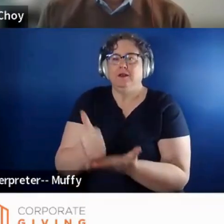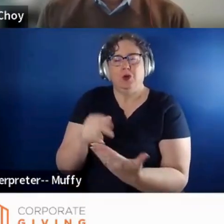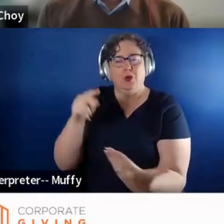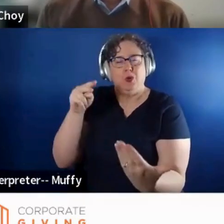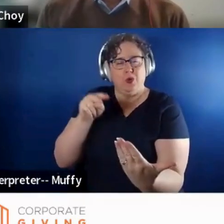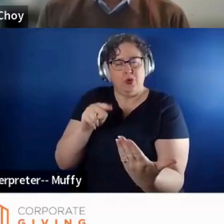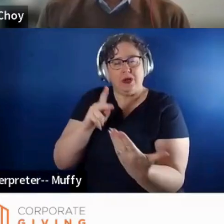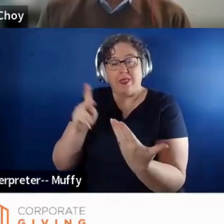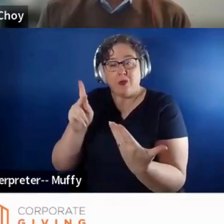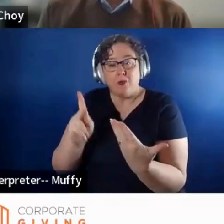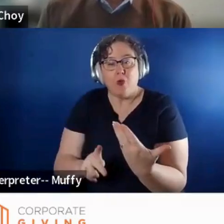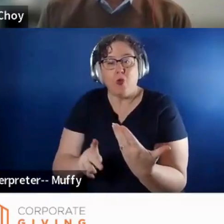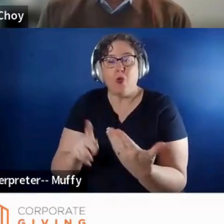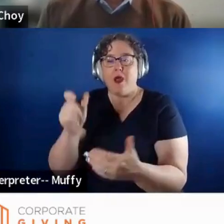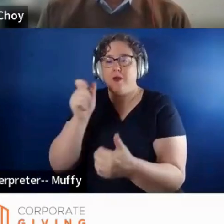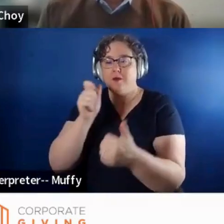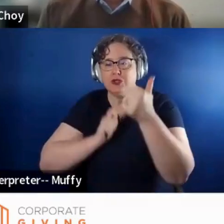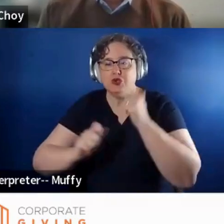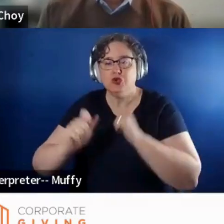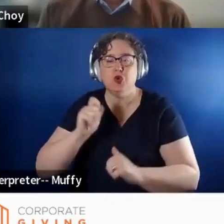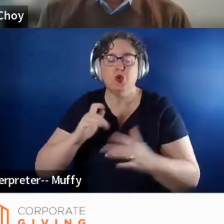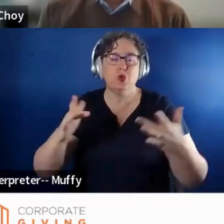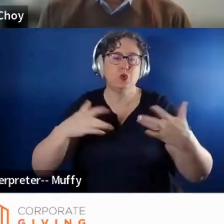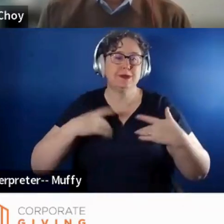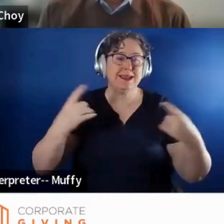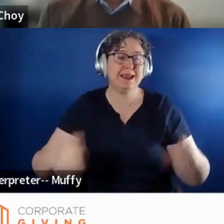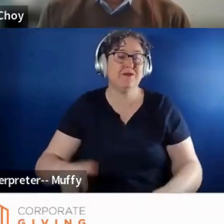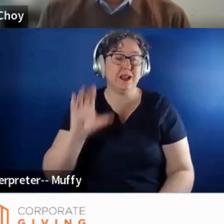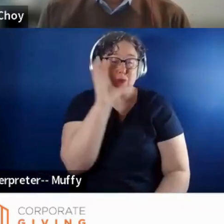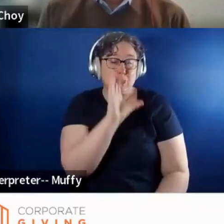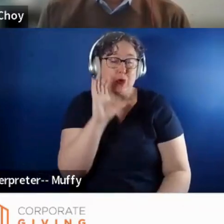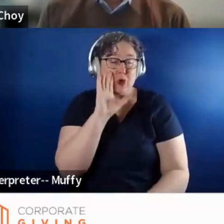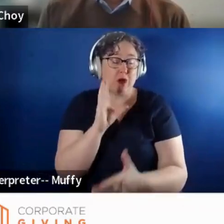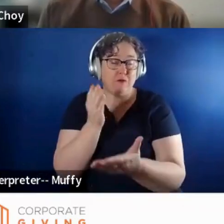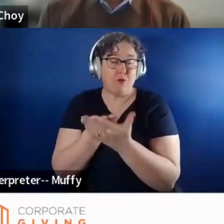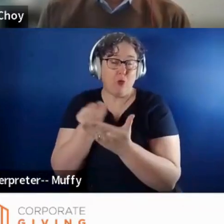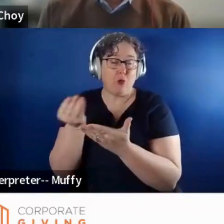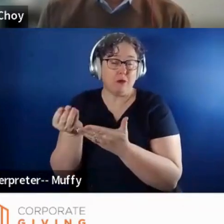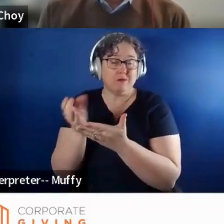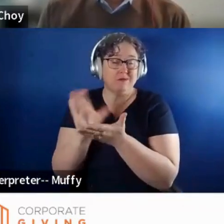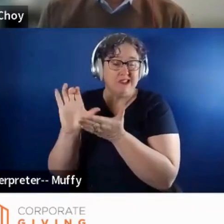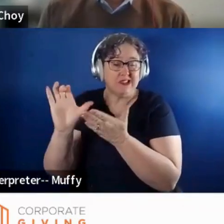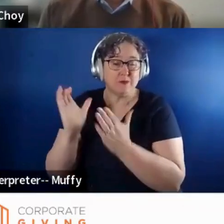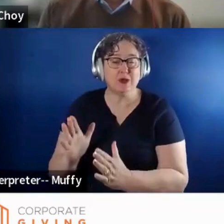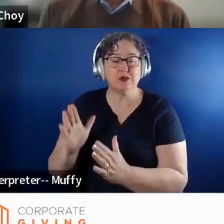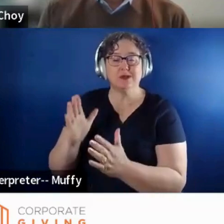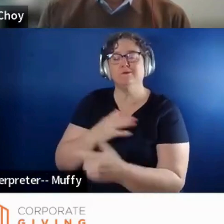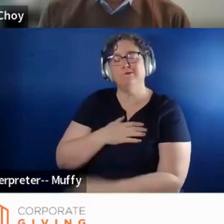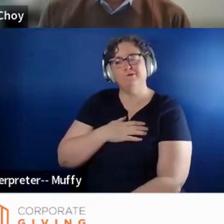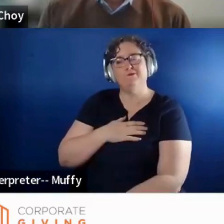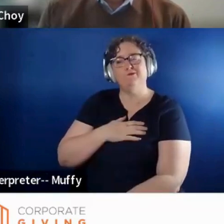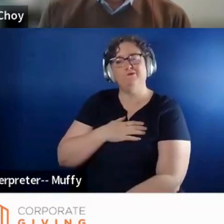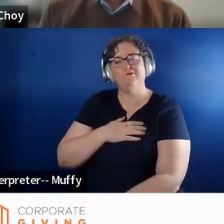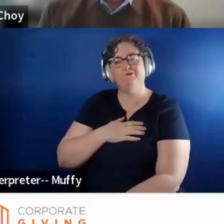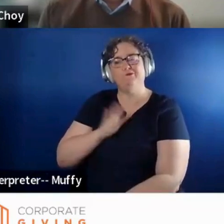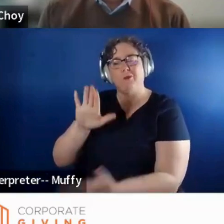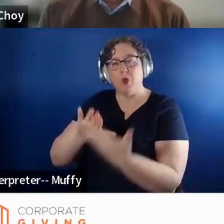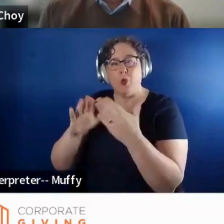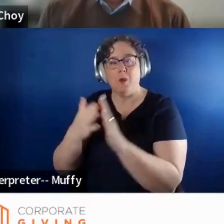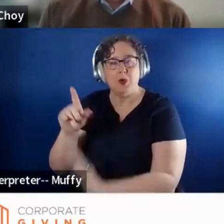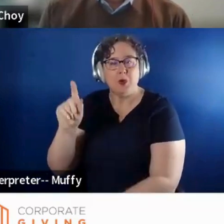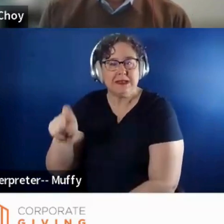programs and shows and events you're looking for sponsorship, and determine what does the community, what do your funders